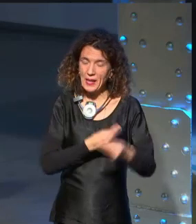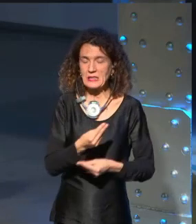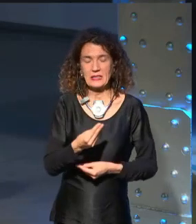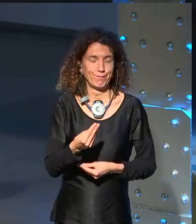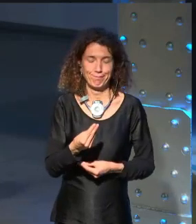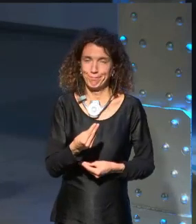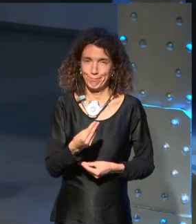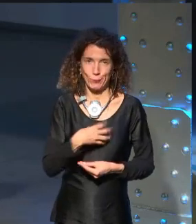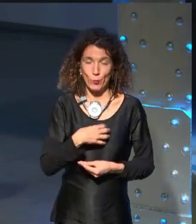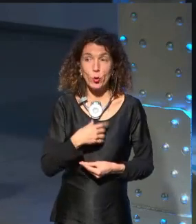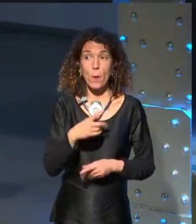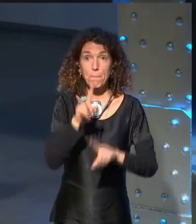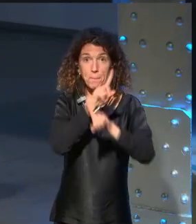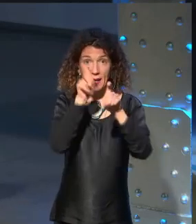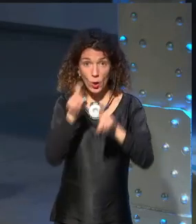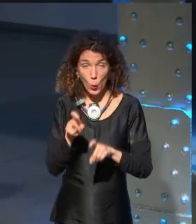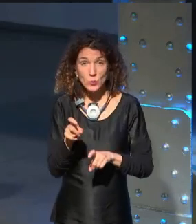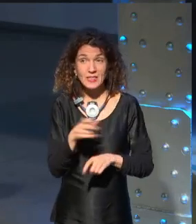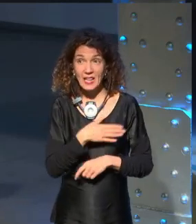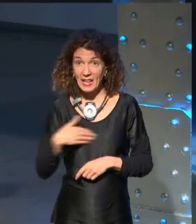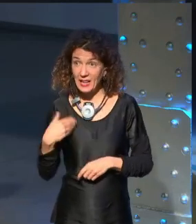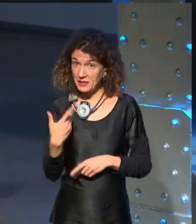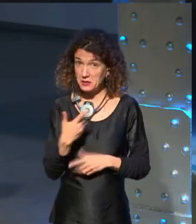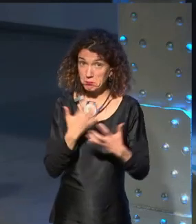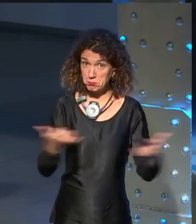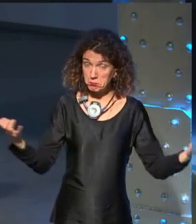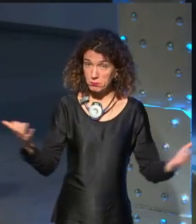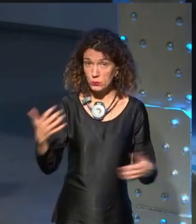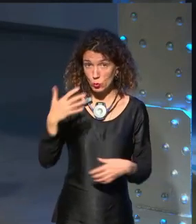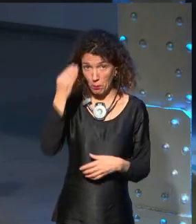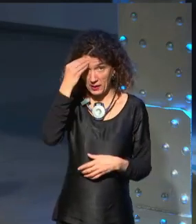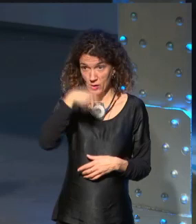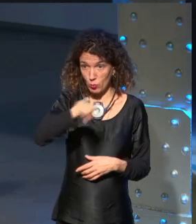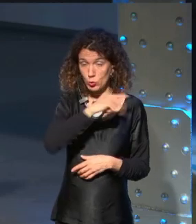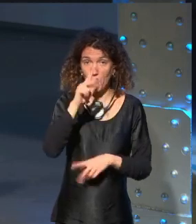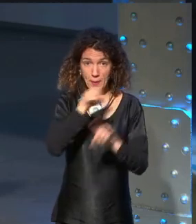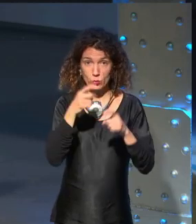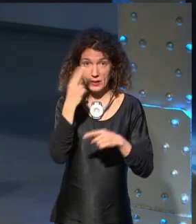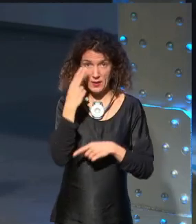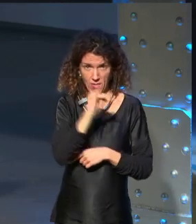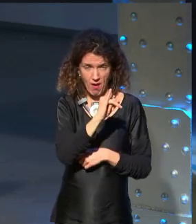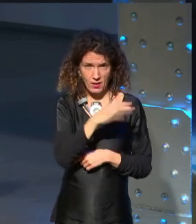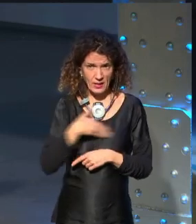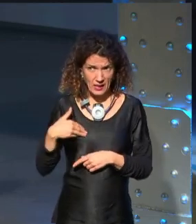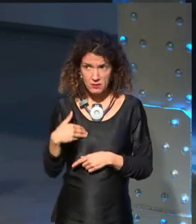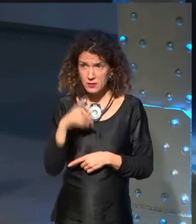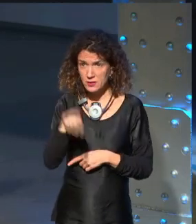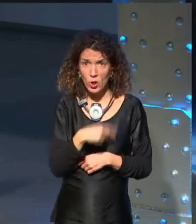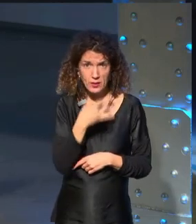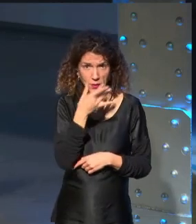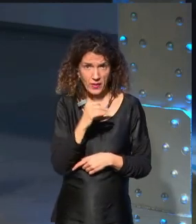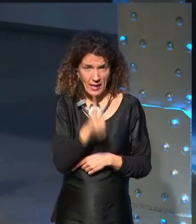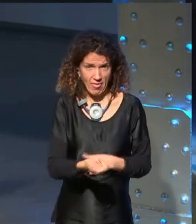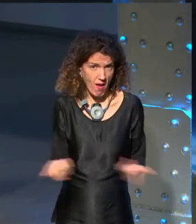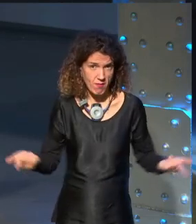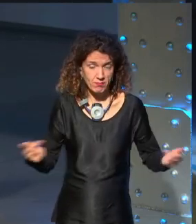Yo no sé si queréis hacerle alguna... I don't know if there are any questions from the floor. I'm sure there are many of you. You're letting me ask all the questions. I'm sure you've got